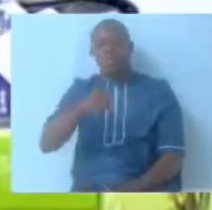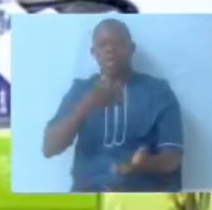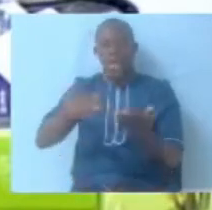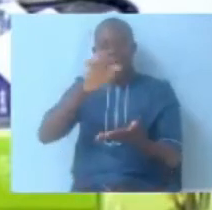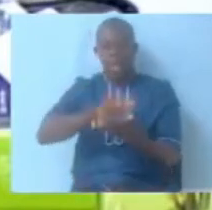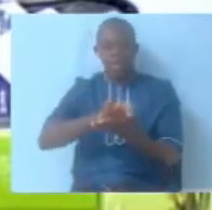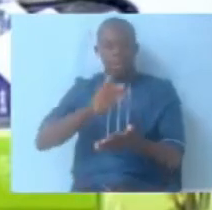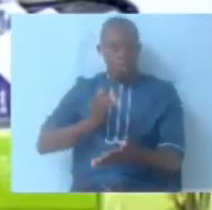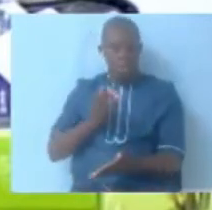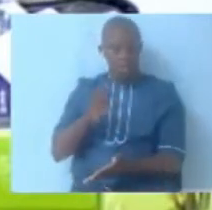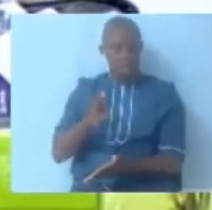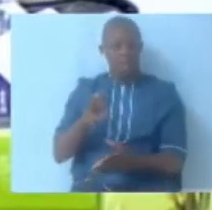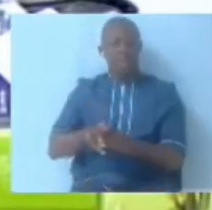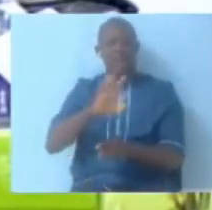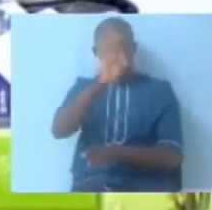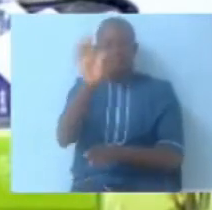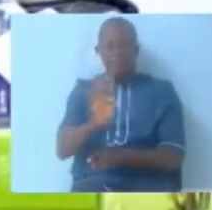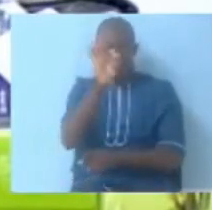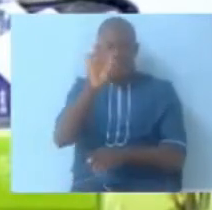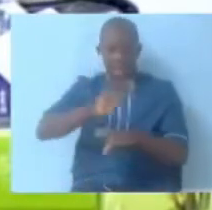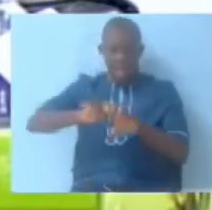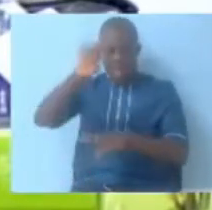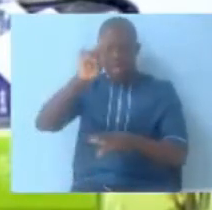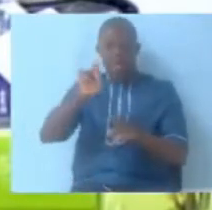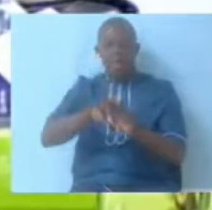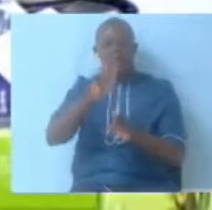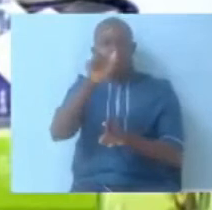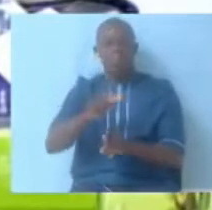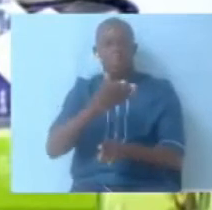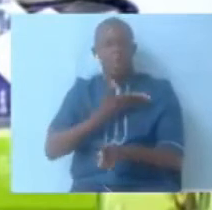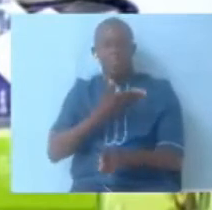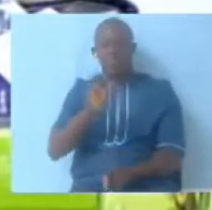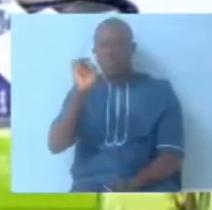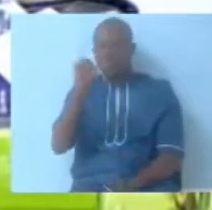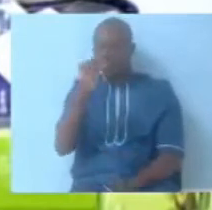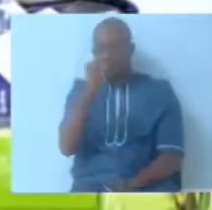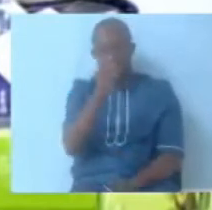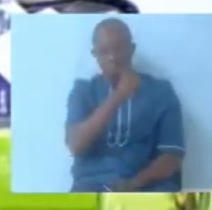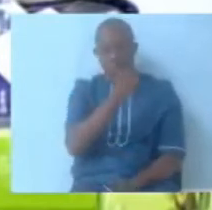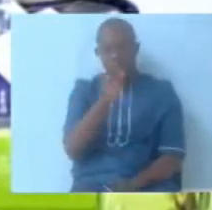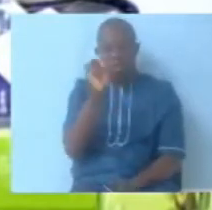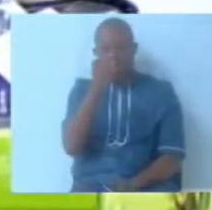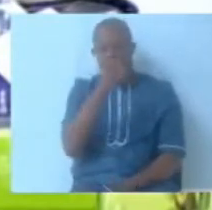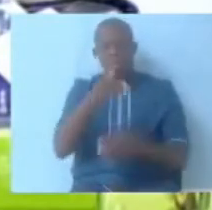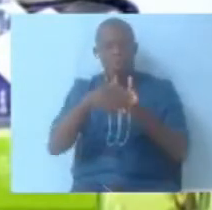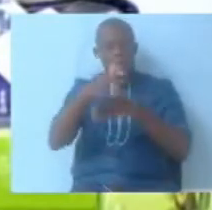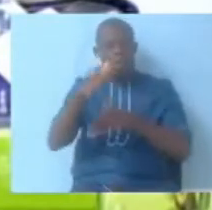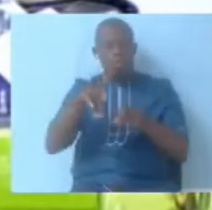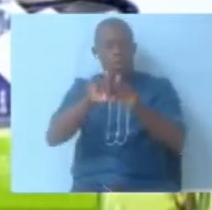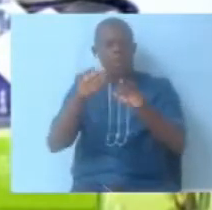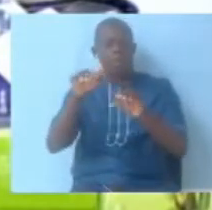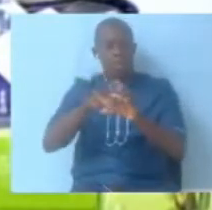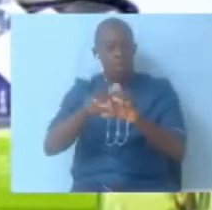Scott was a very highly vindictive person. She had a lot of difficulties with members of the private